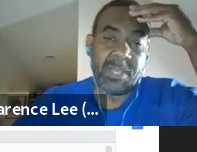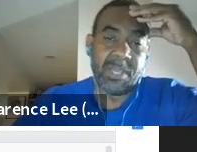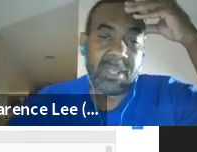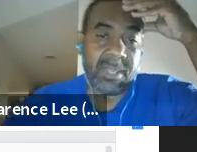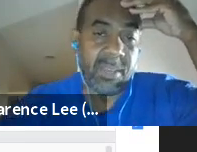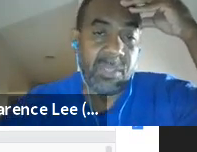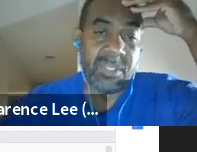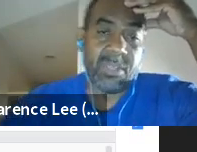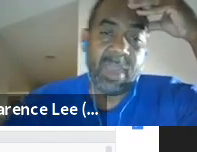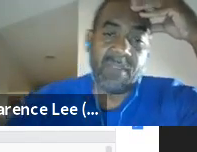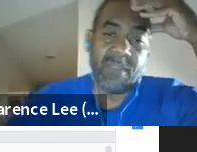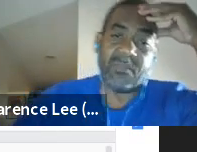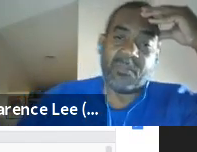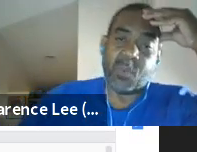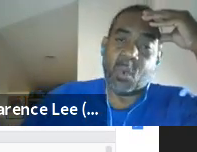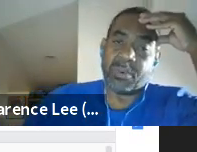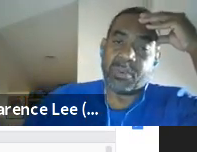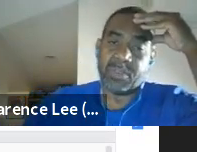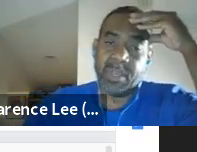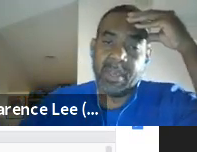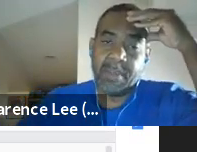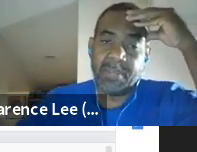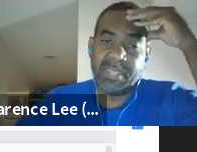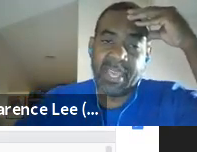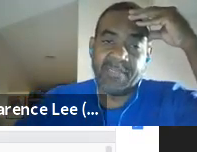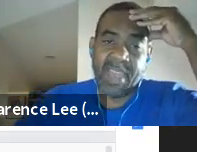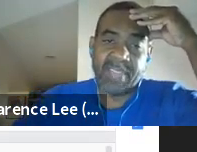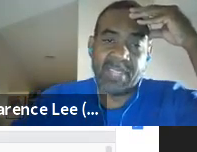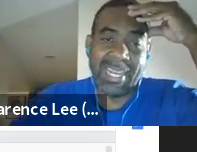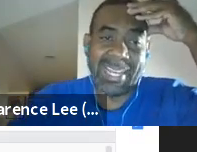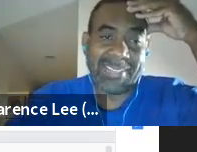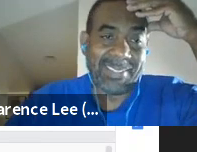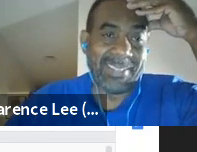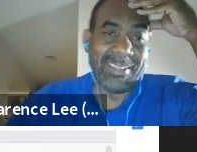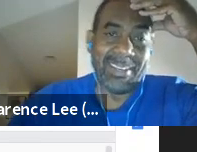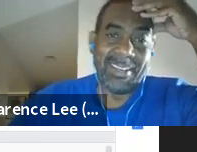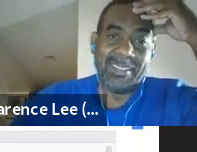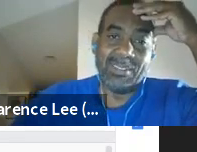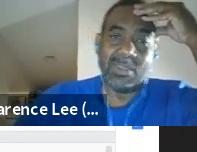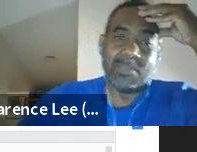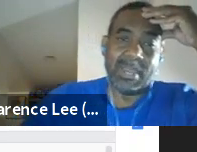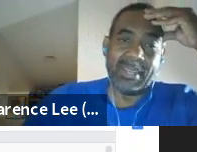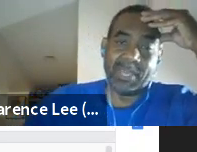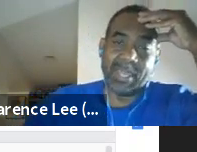some incidents, and we still have our corners, but they have actually lessened